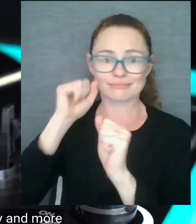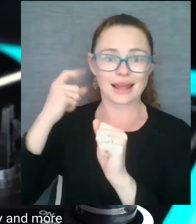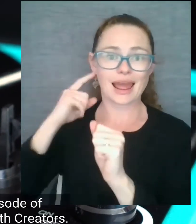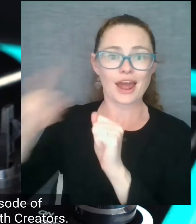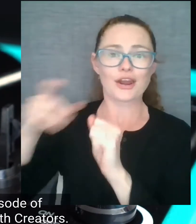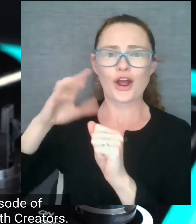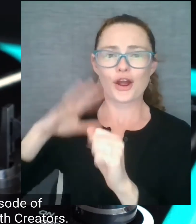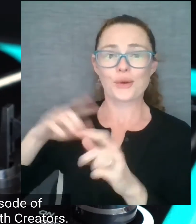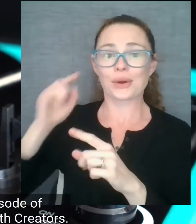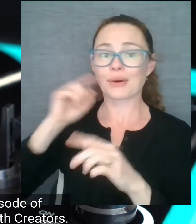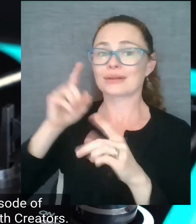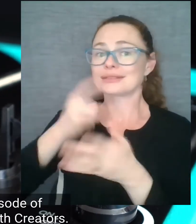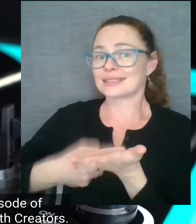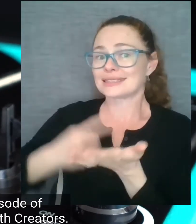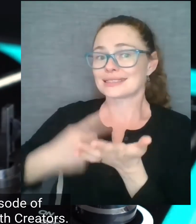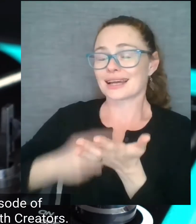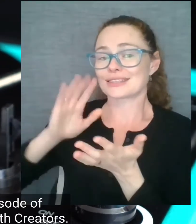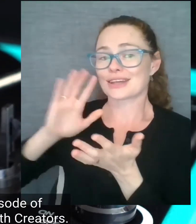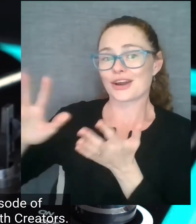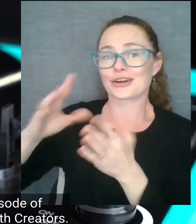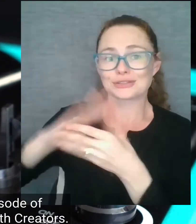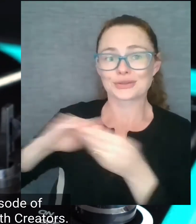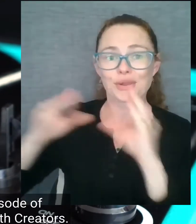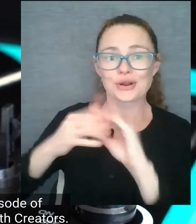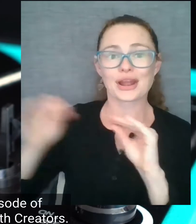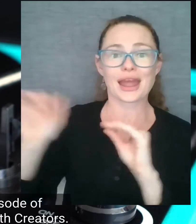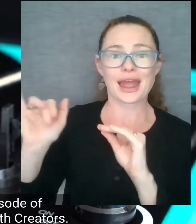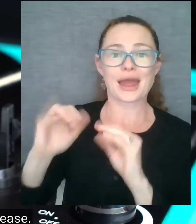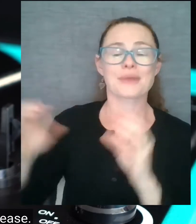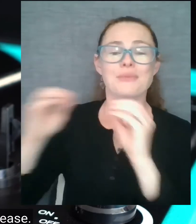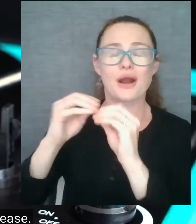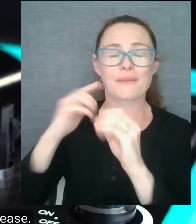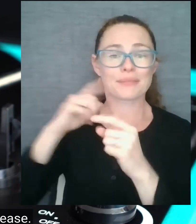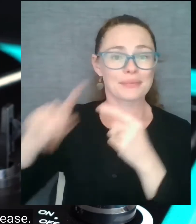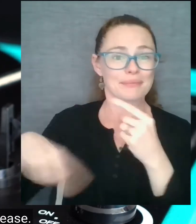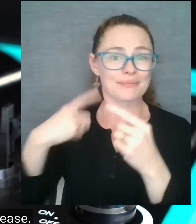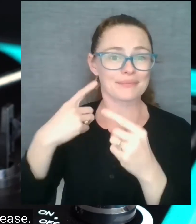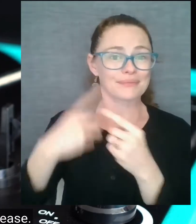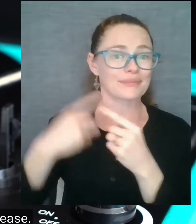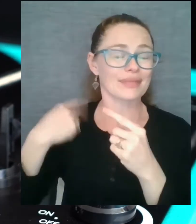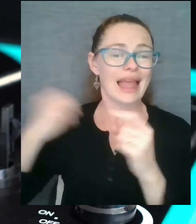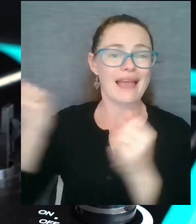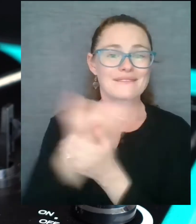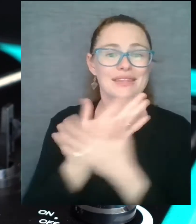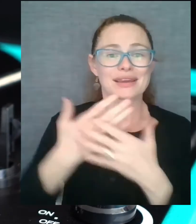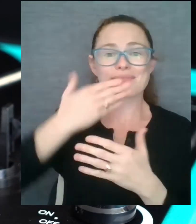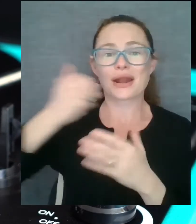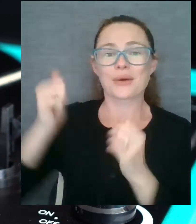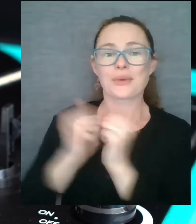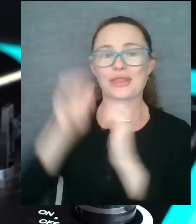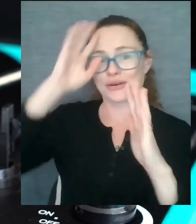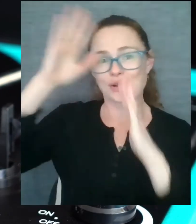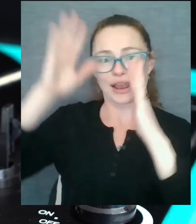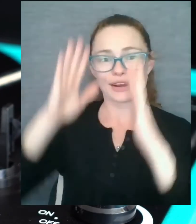and more on this second episode of Everything is Better with Creators. Roll that intro, please.